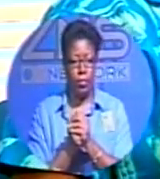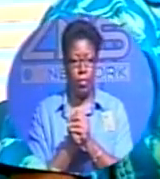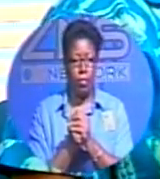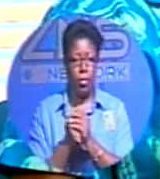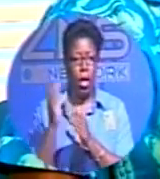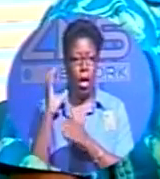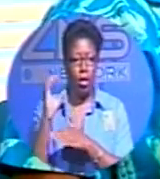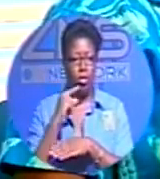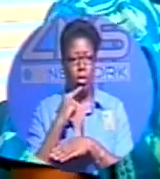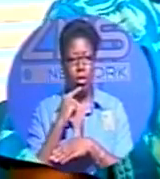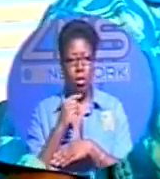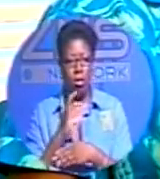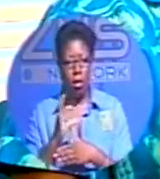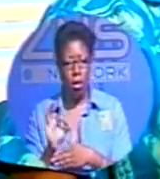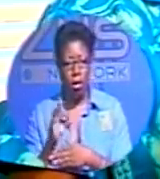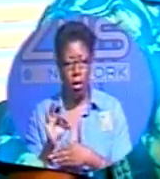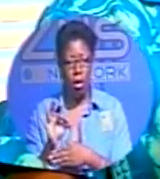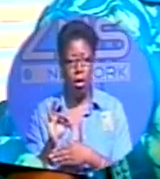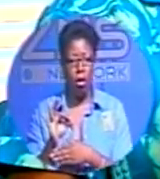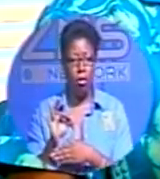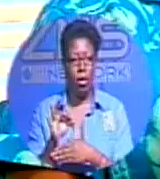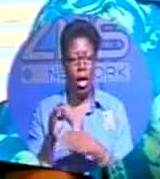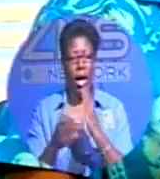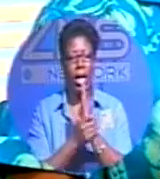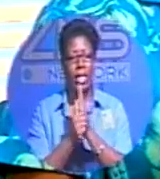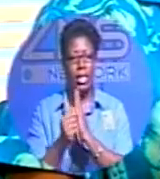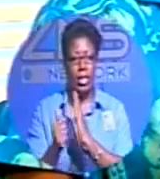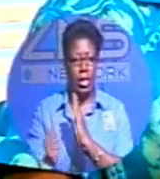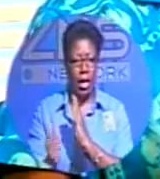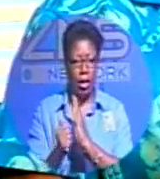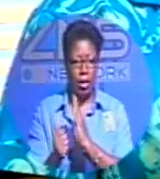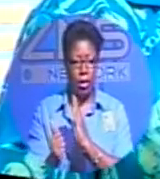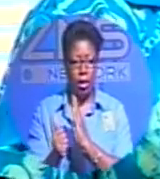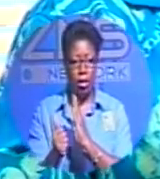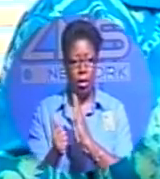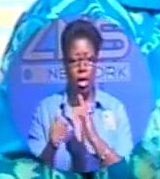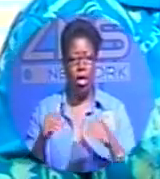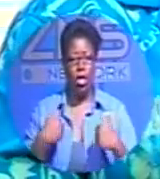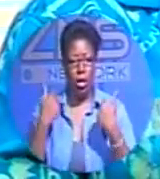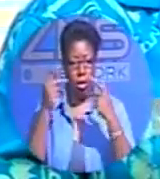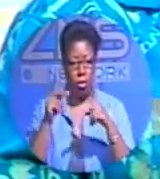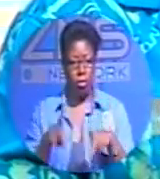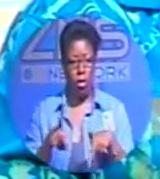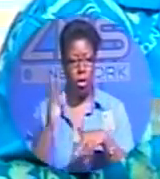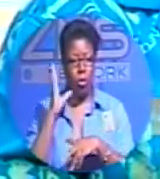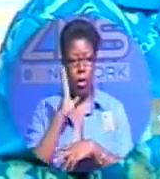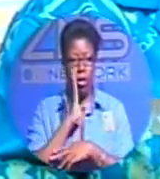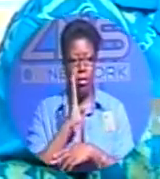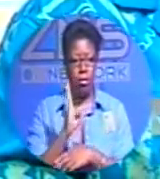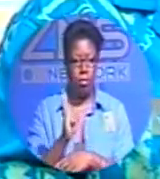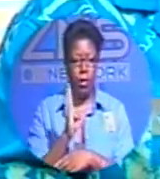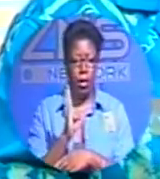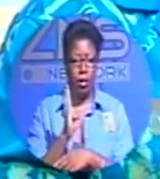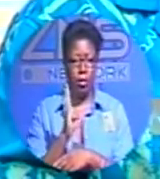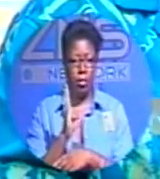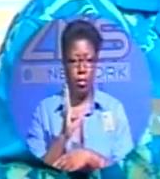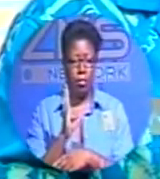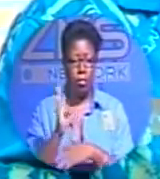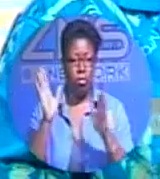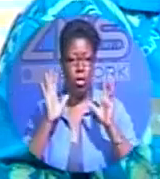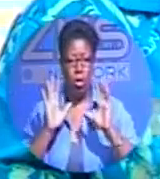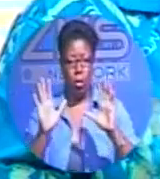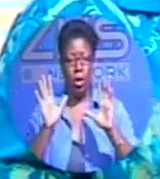Hundreds, I'm telling you, hundreds of our talented and patriotic young people will be rendering